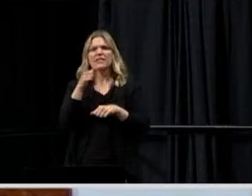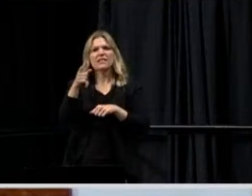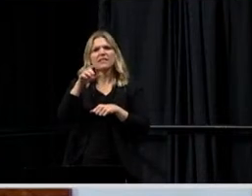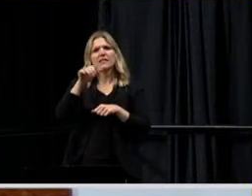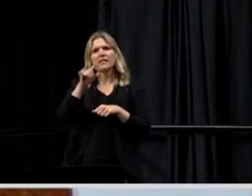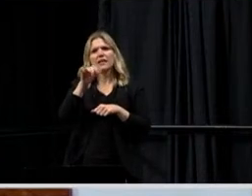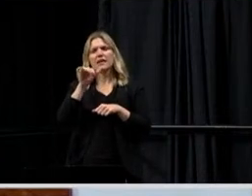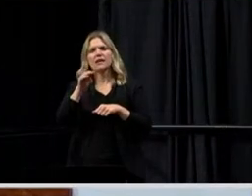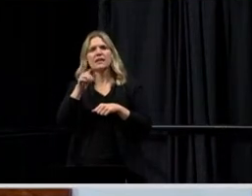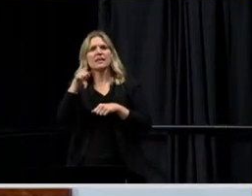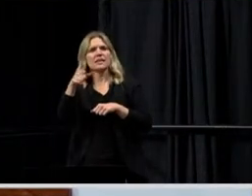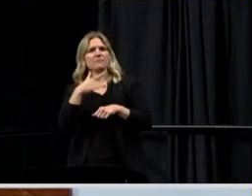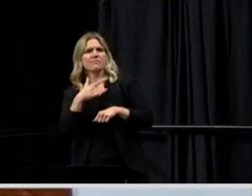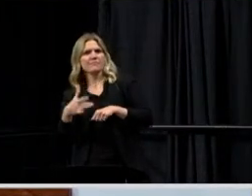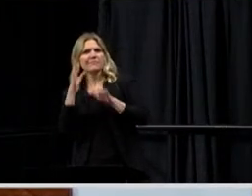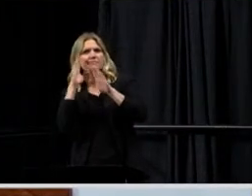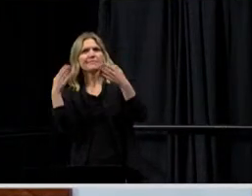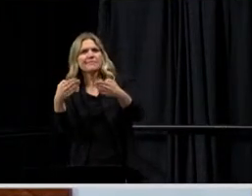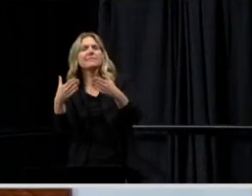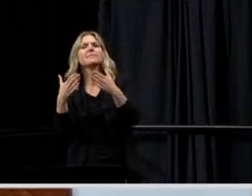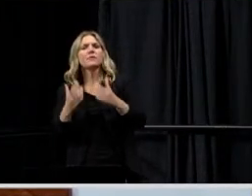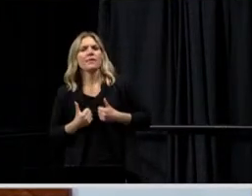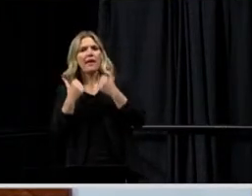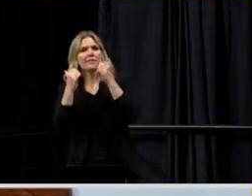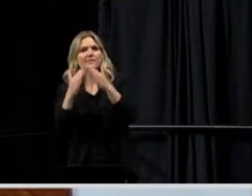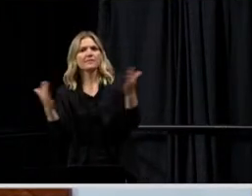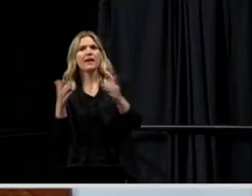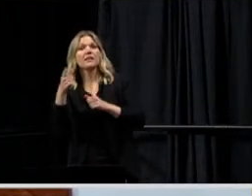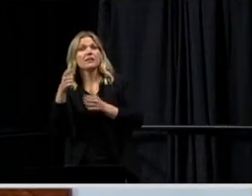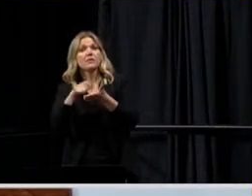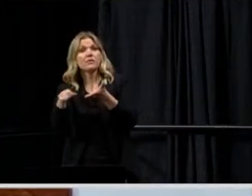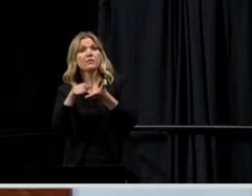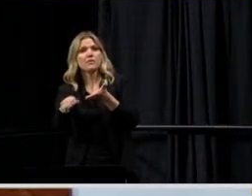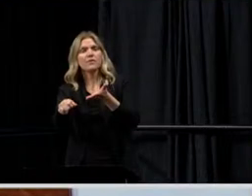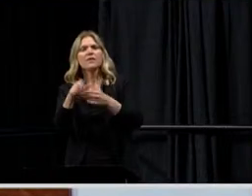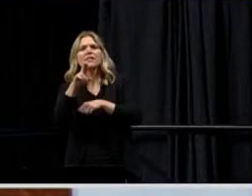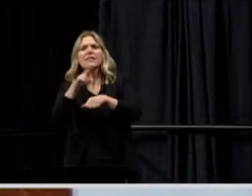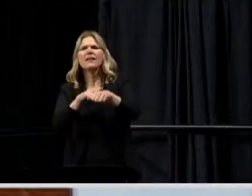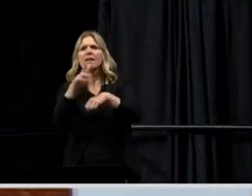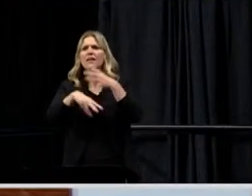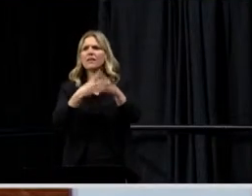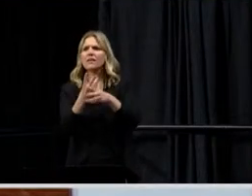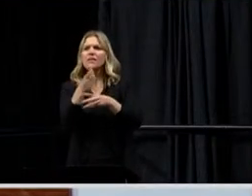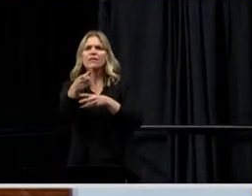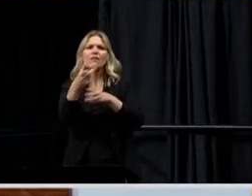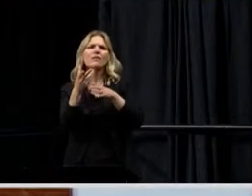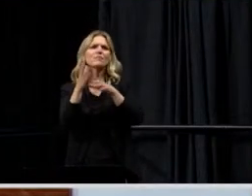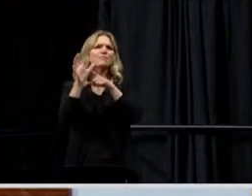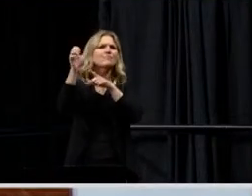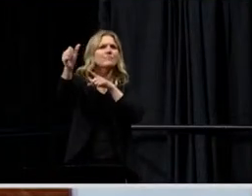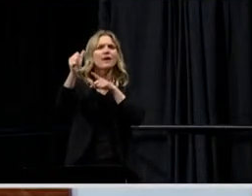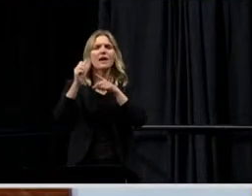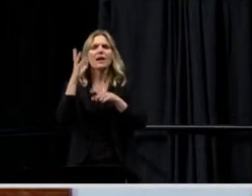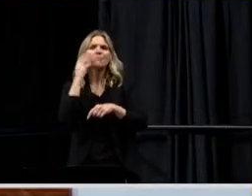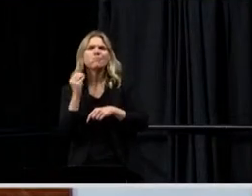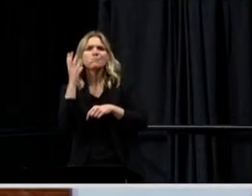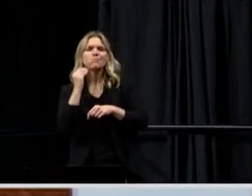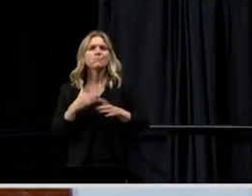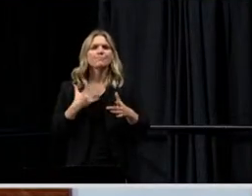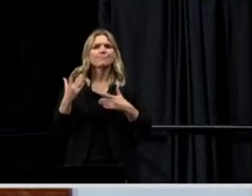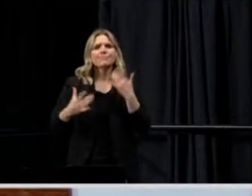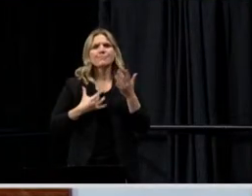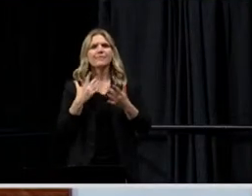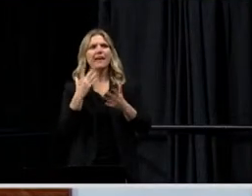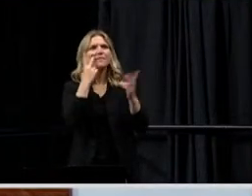was particularly attuned to life's diversity. He wrote, "The natural world is the greatest source of excitement, the greatest source of